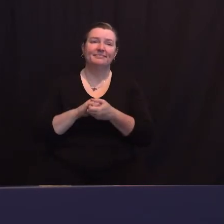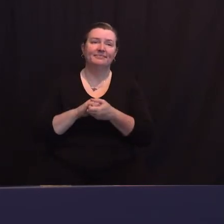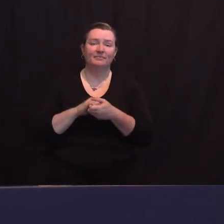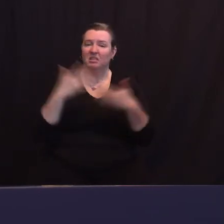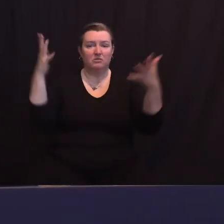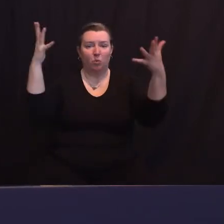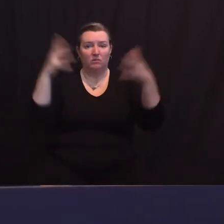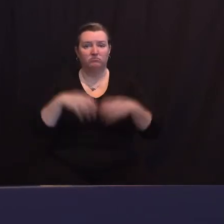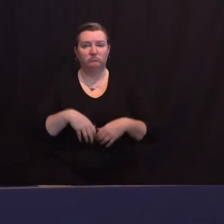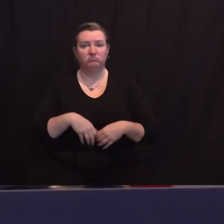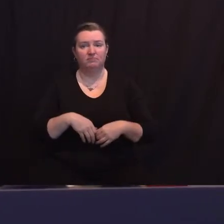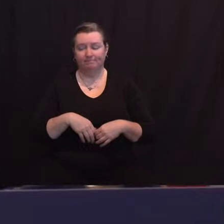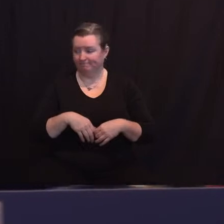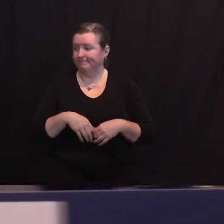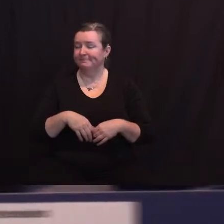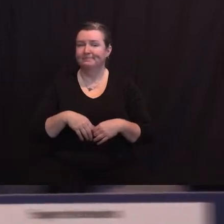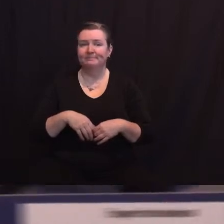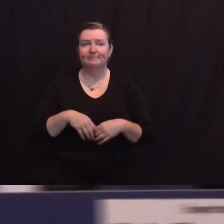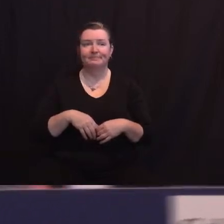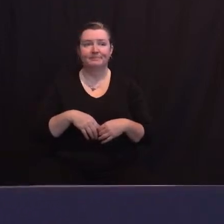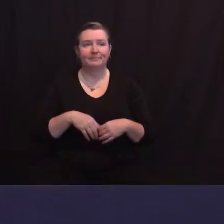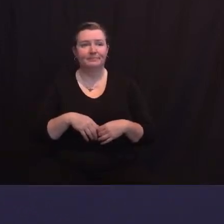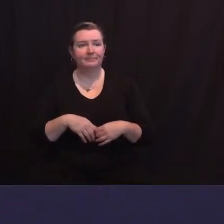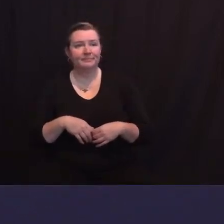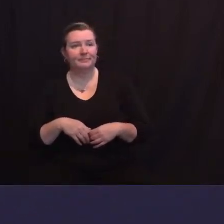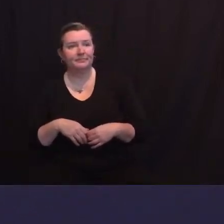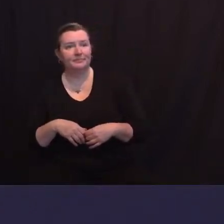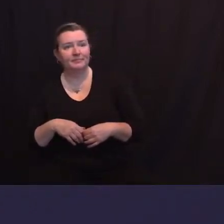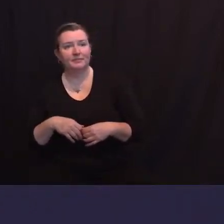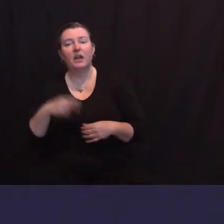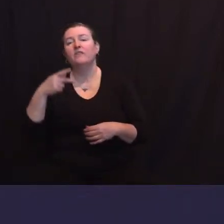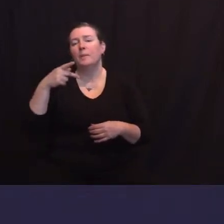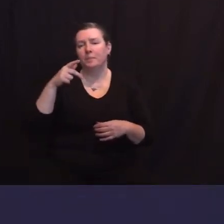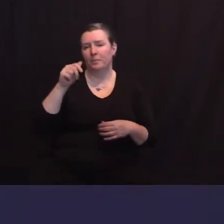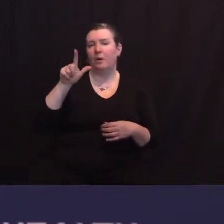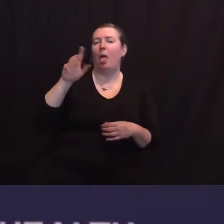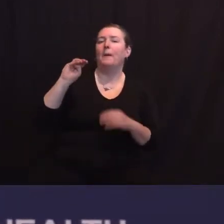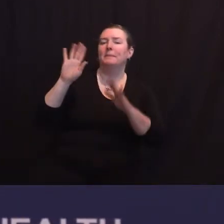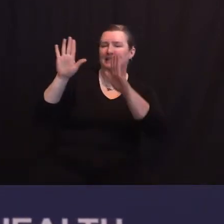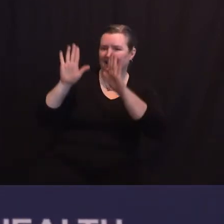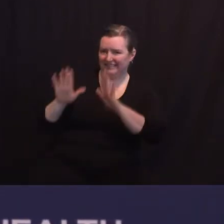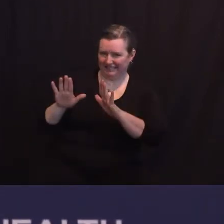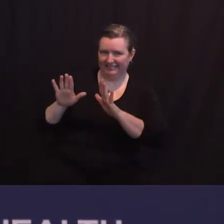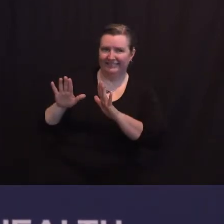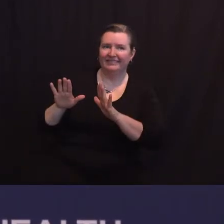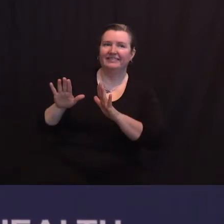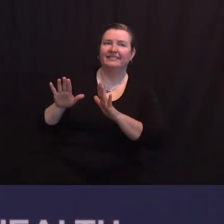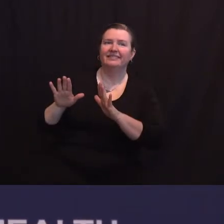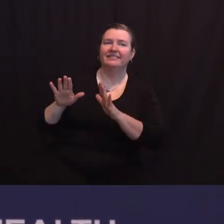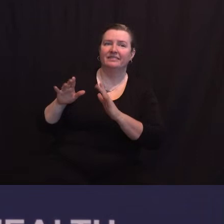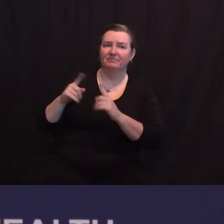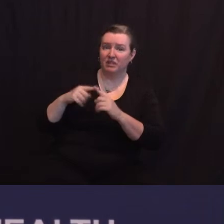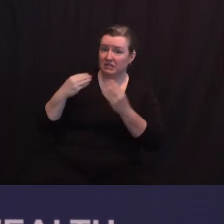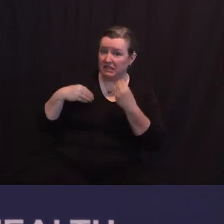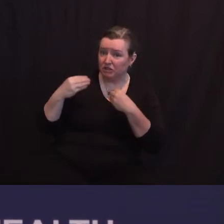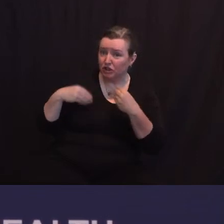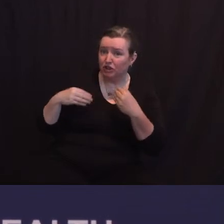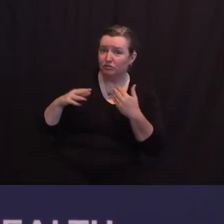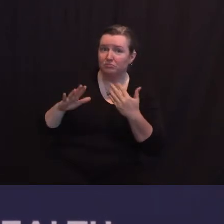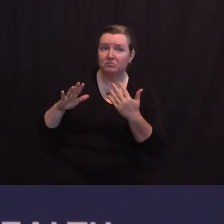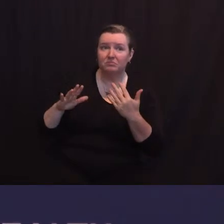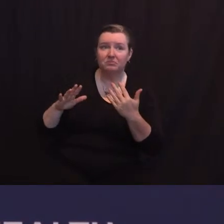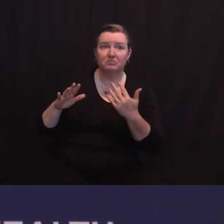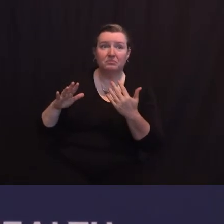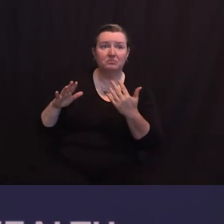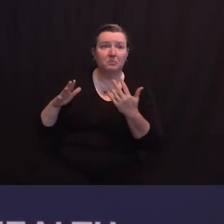Got Palm Sunday on Sunday, in addition to First Seder, I guess, on this weekend as